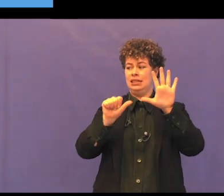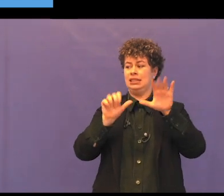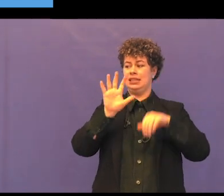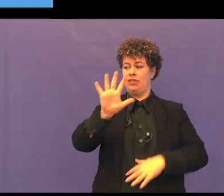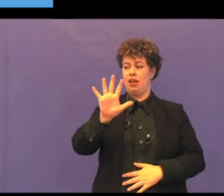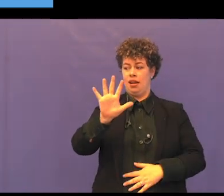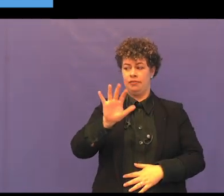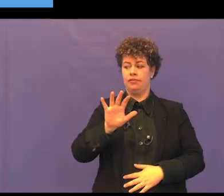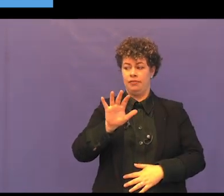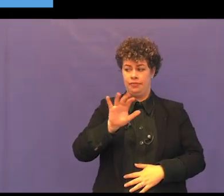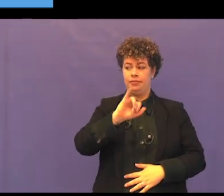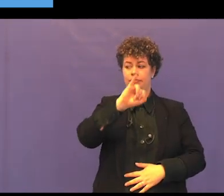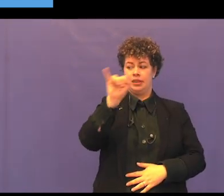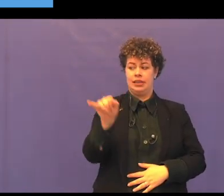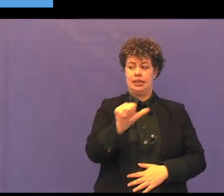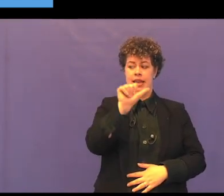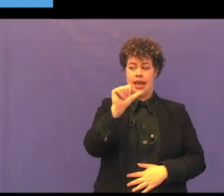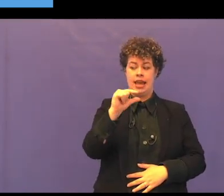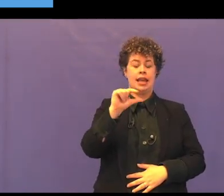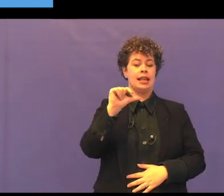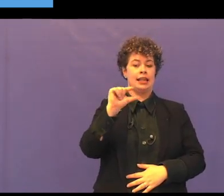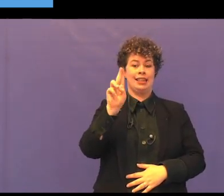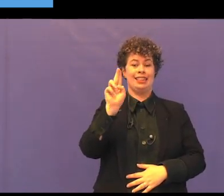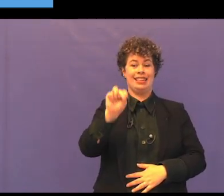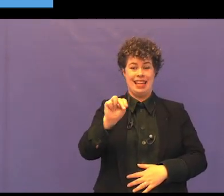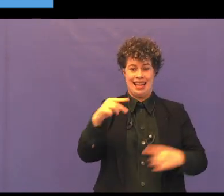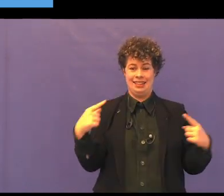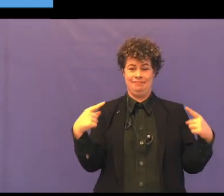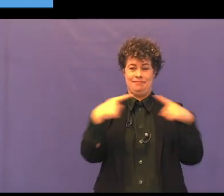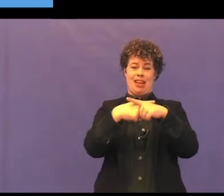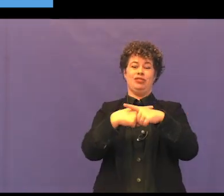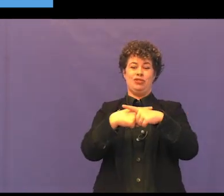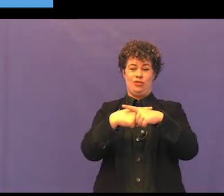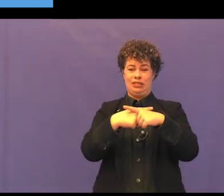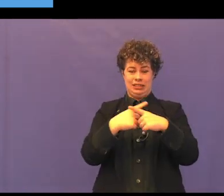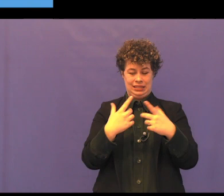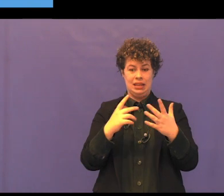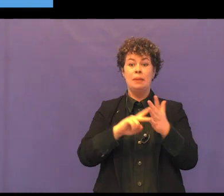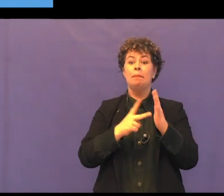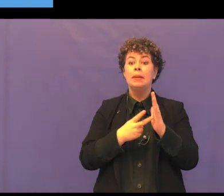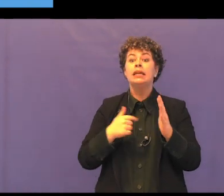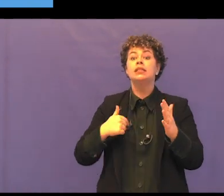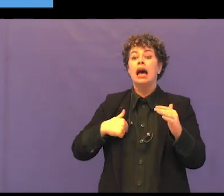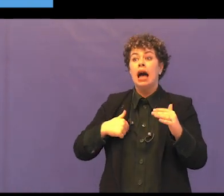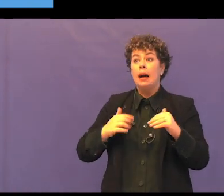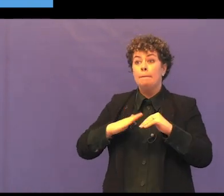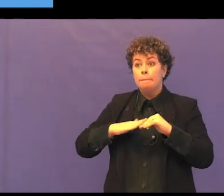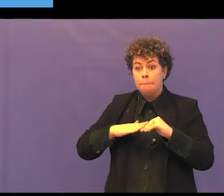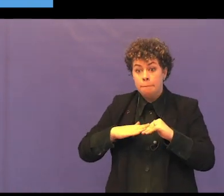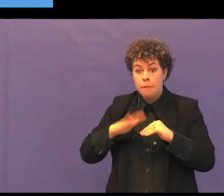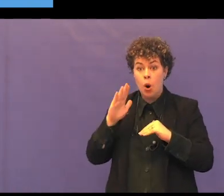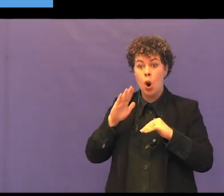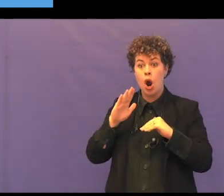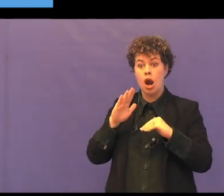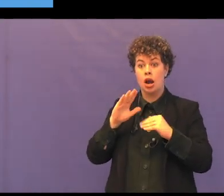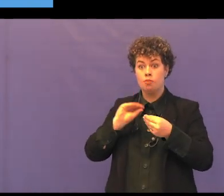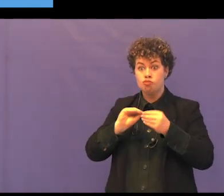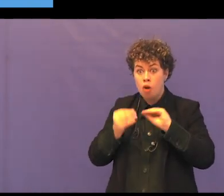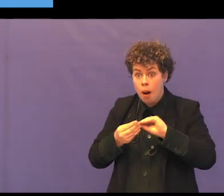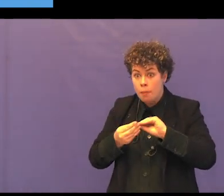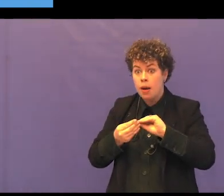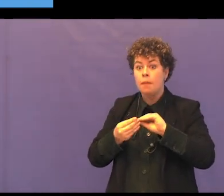more demand increases. We see this with DVDs. It is much more energy efficient to watch a